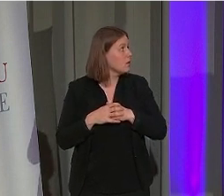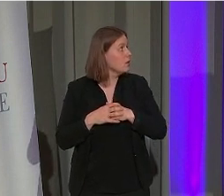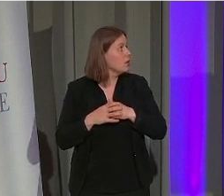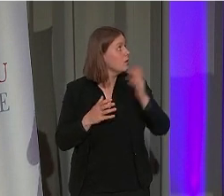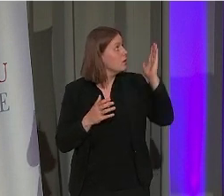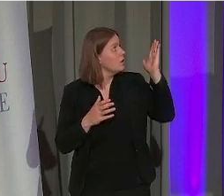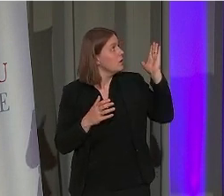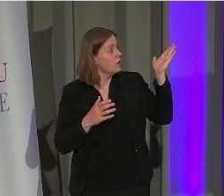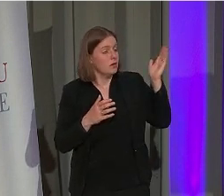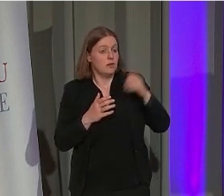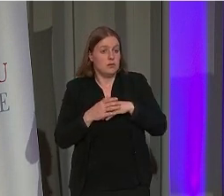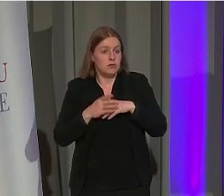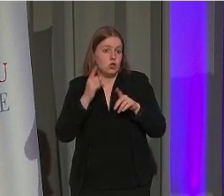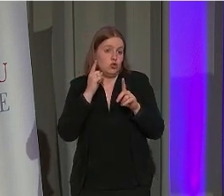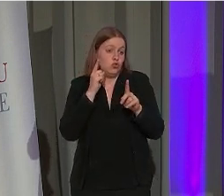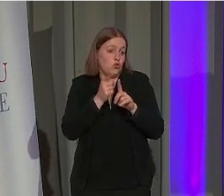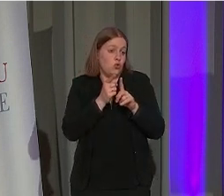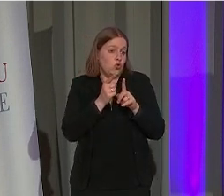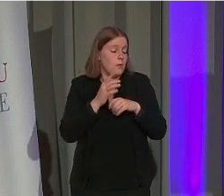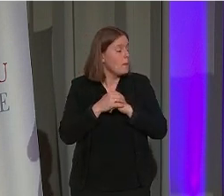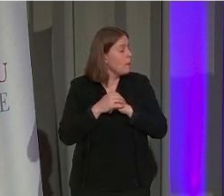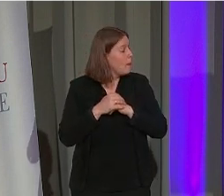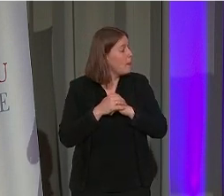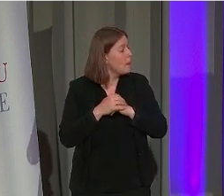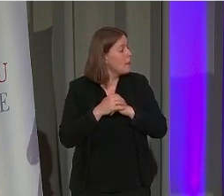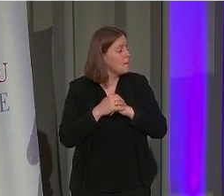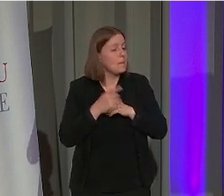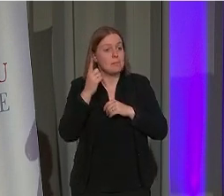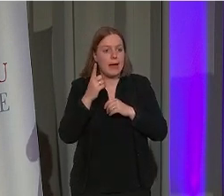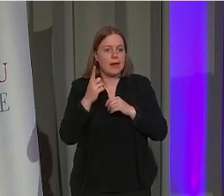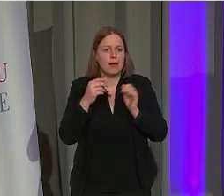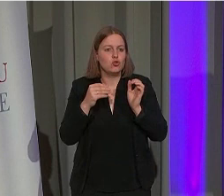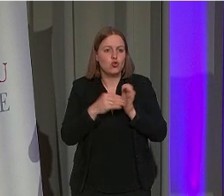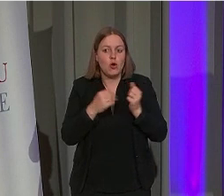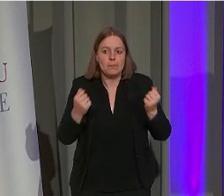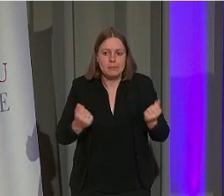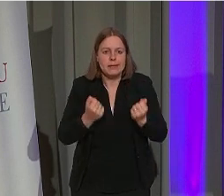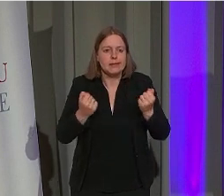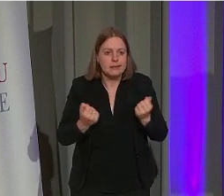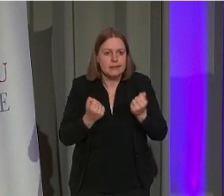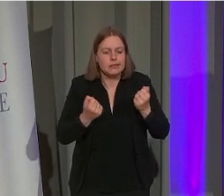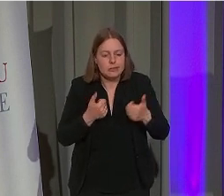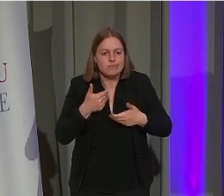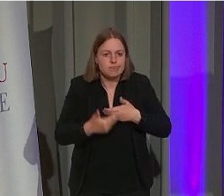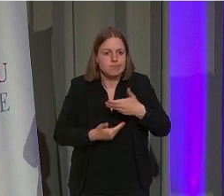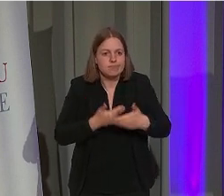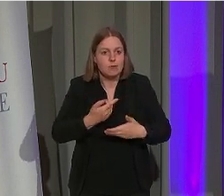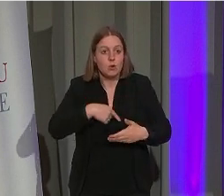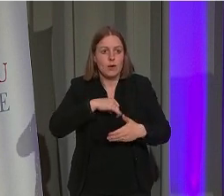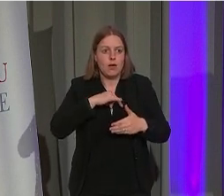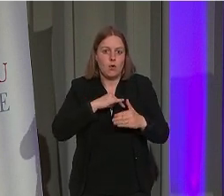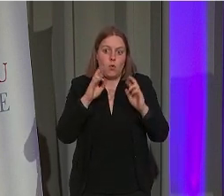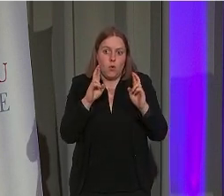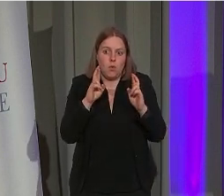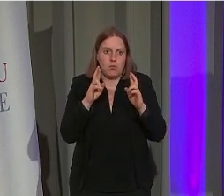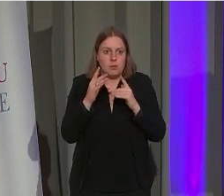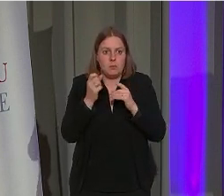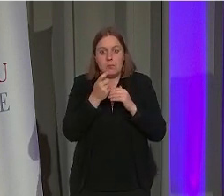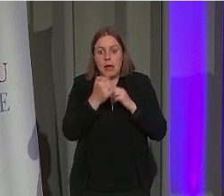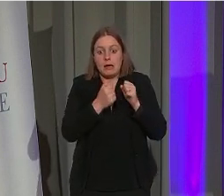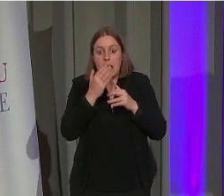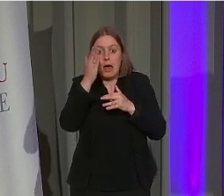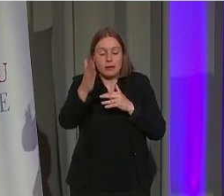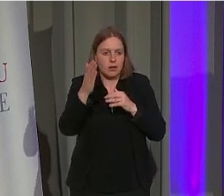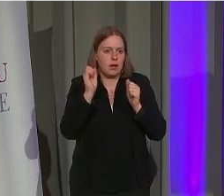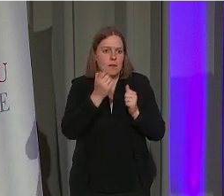people with disabilities, but also with people who live far away. So that's the intention. It's the work in progress, and we hope that this is